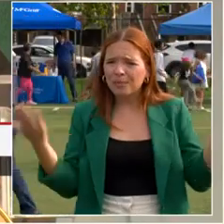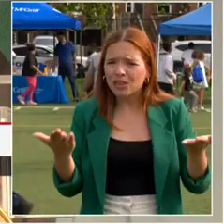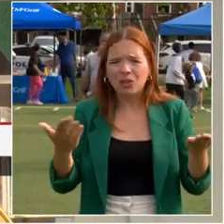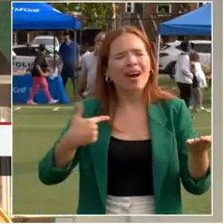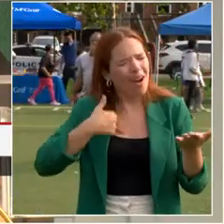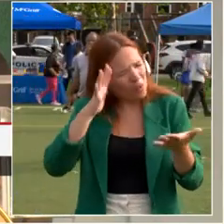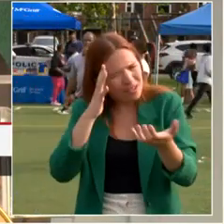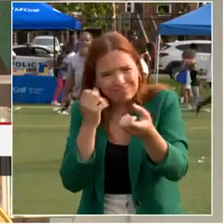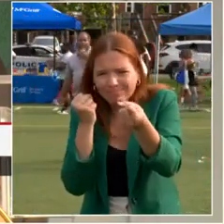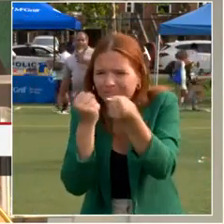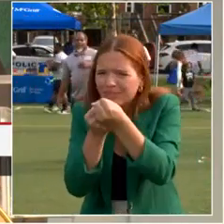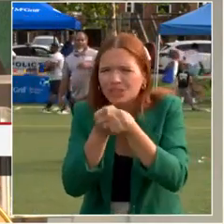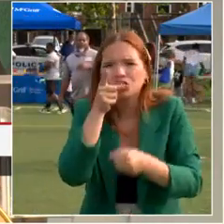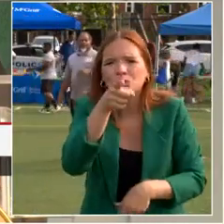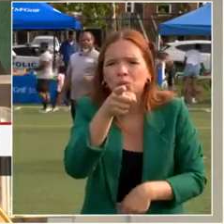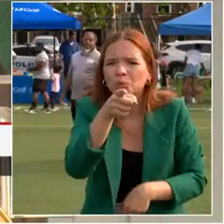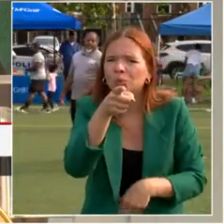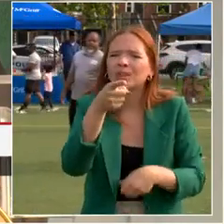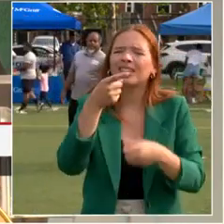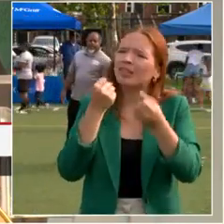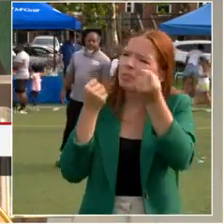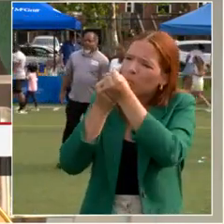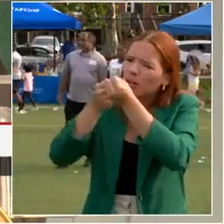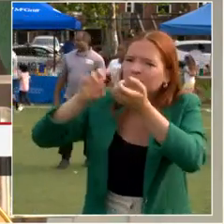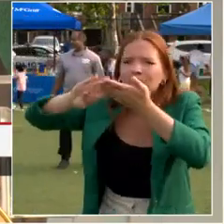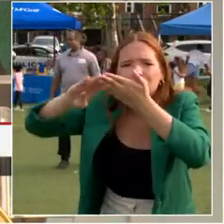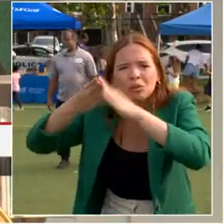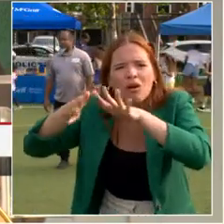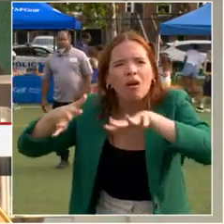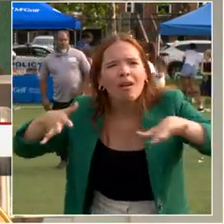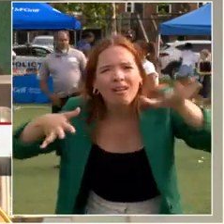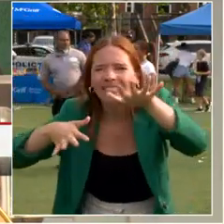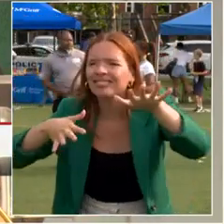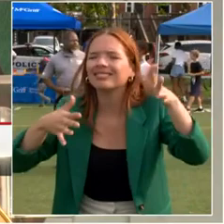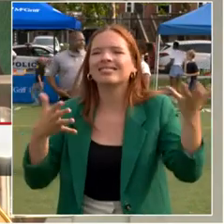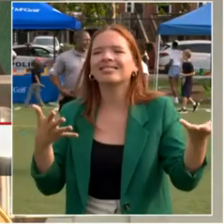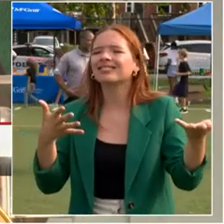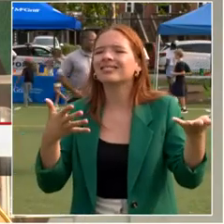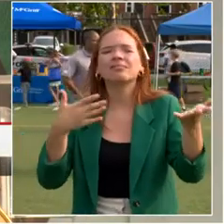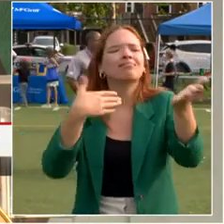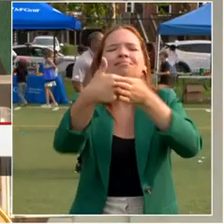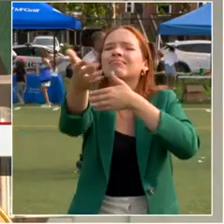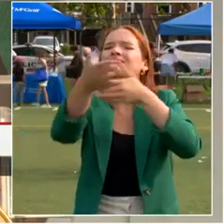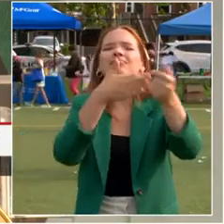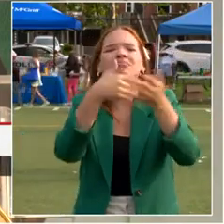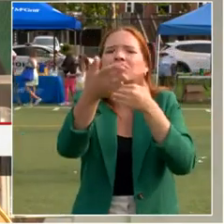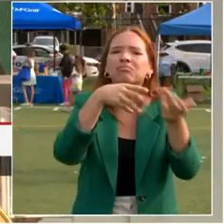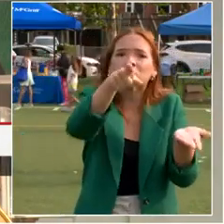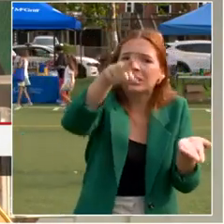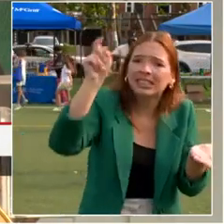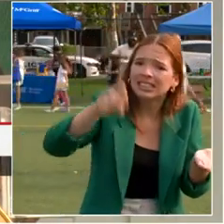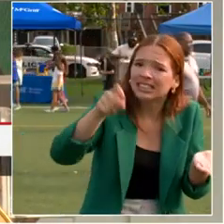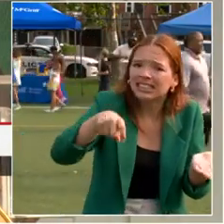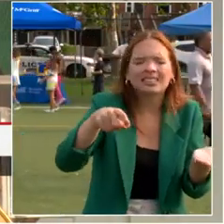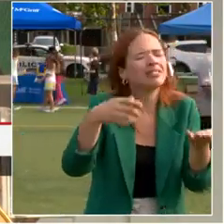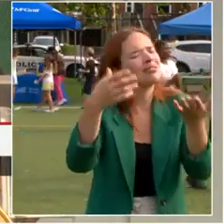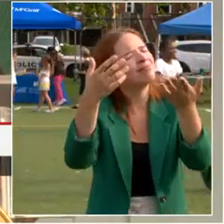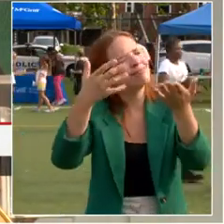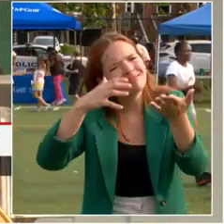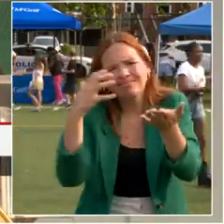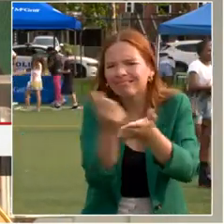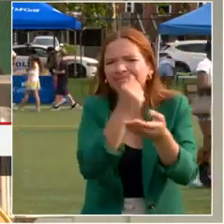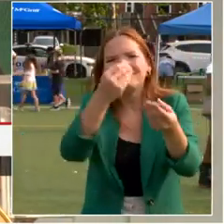the police and do work collaboratively to have crime to come down. We love all of